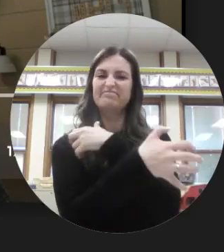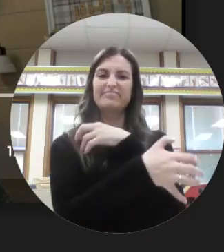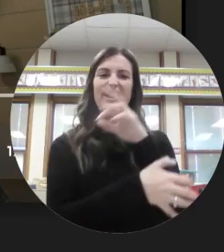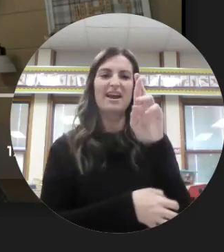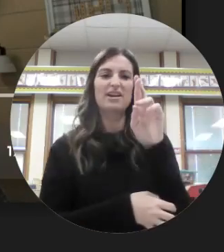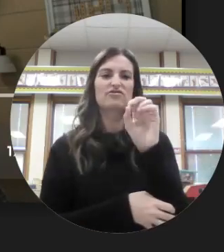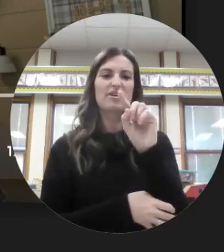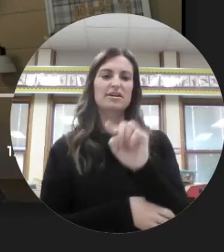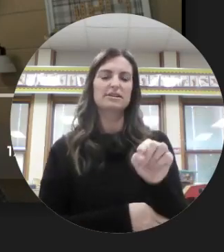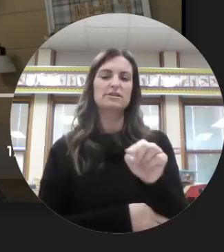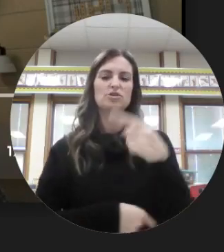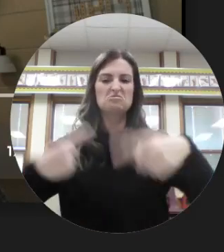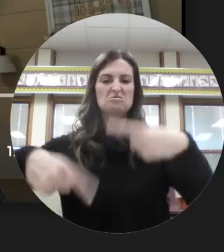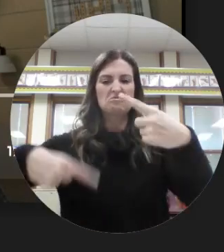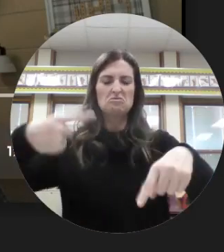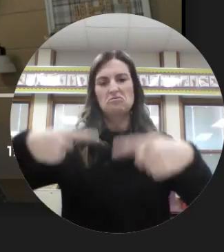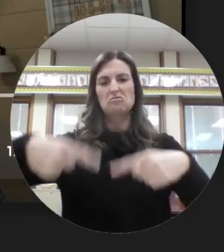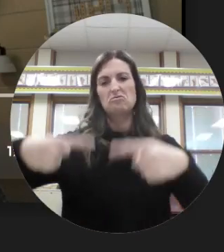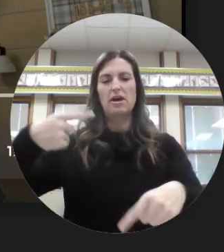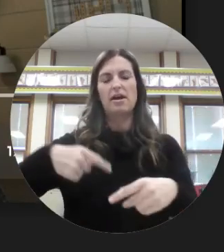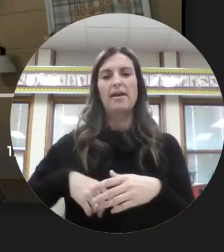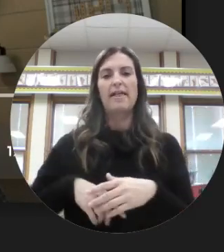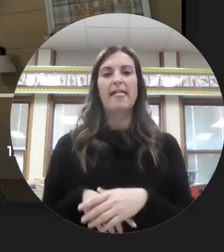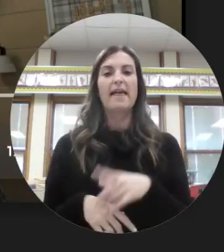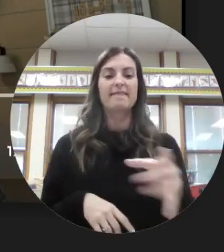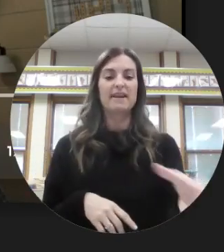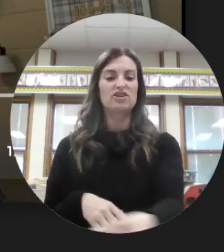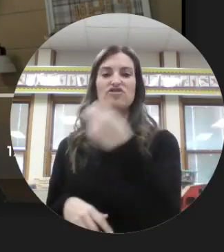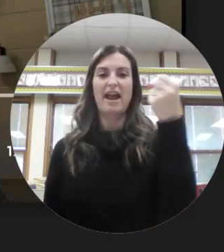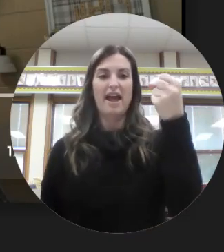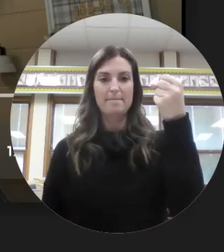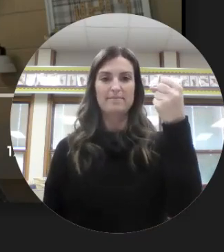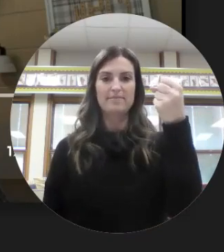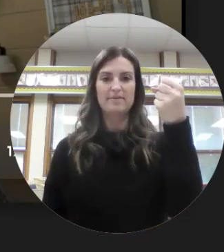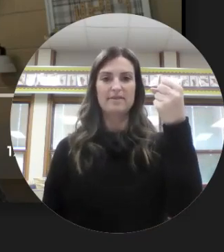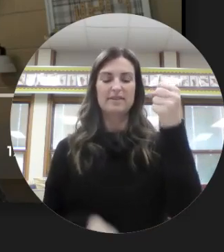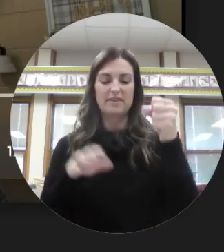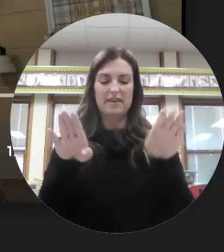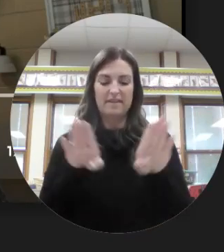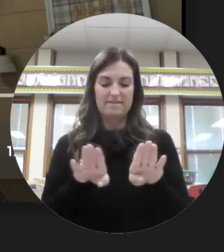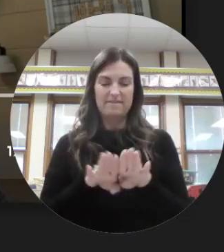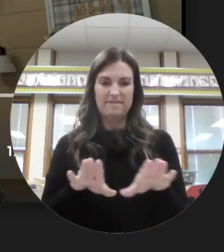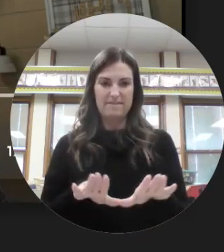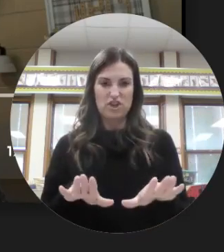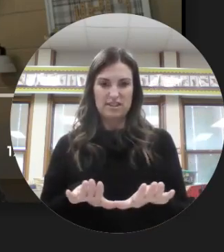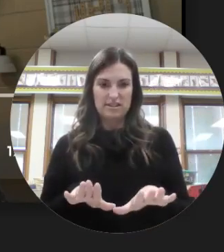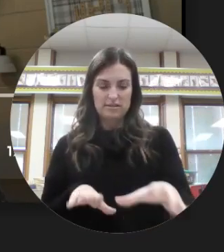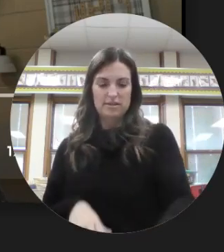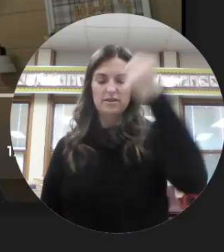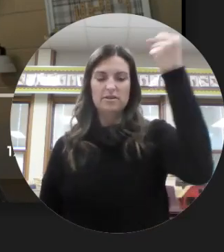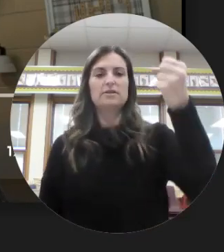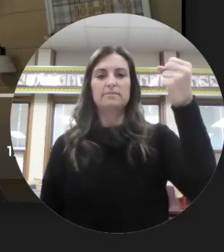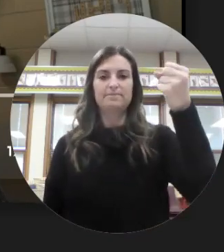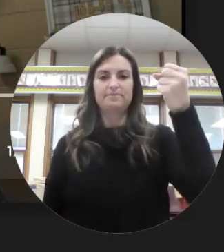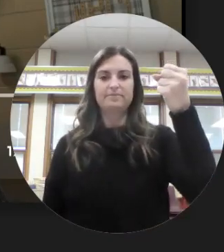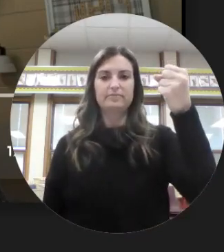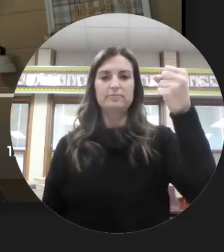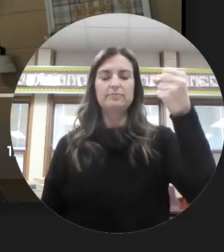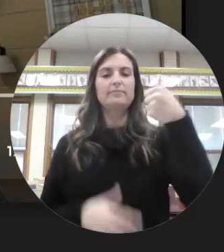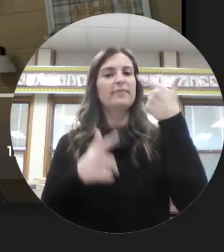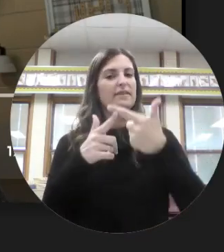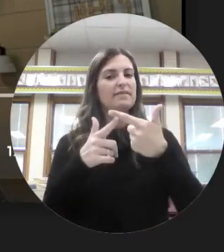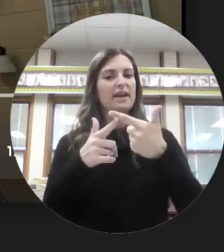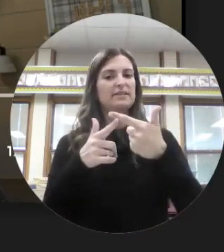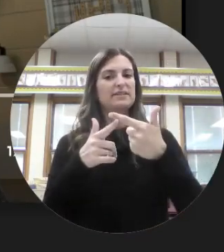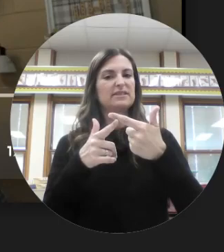Thorn began wrestling with her foot. He grabbed the foot with both paws and forced it up from the ground. Then, with every